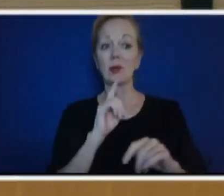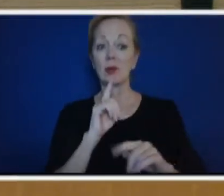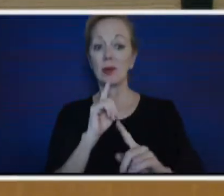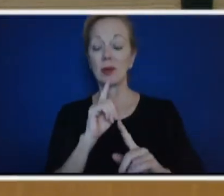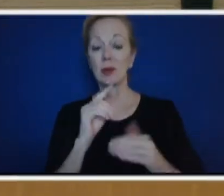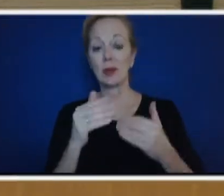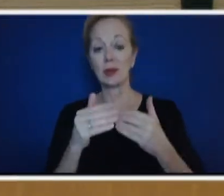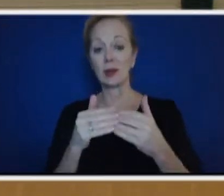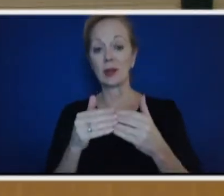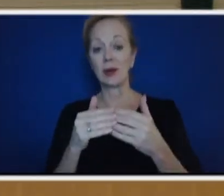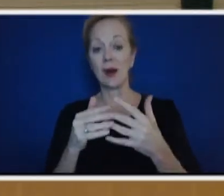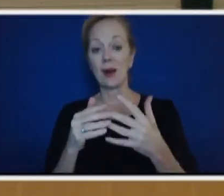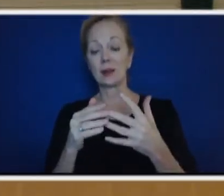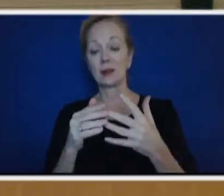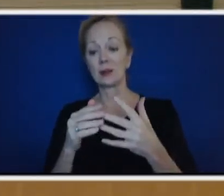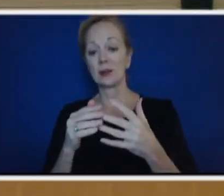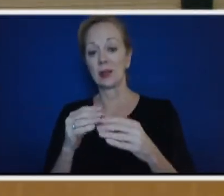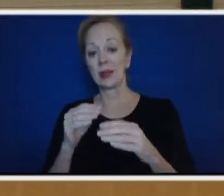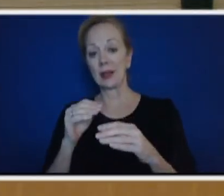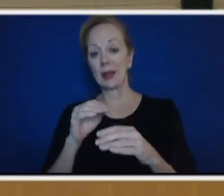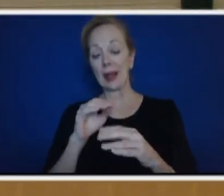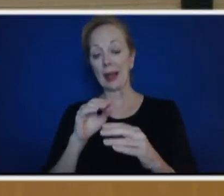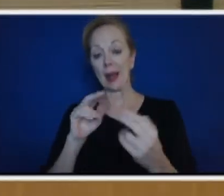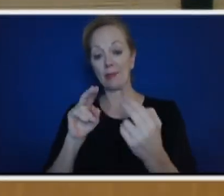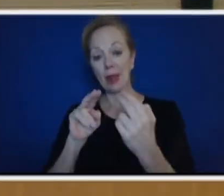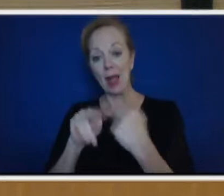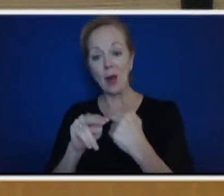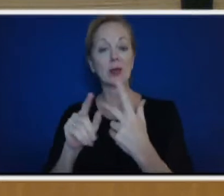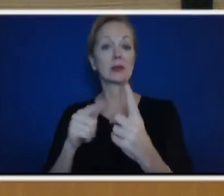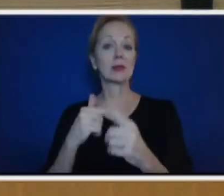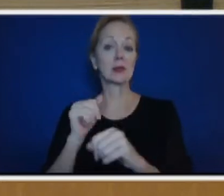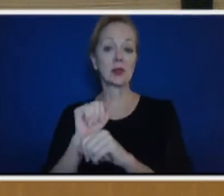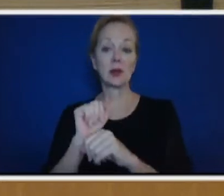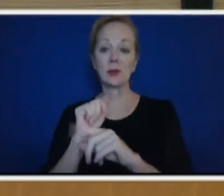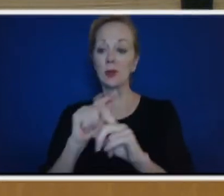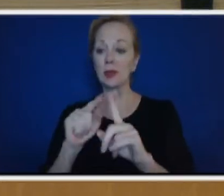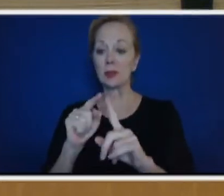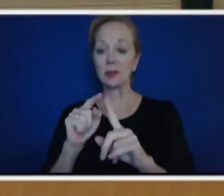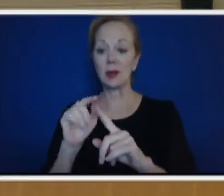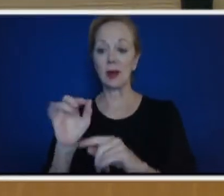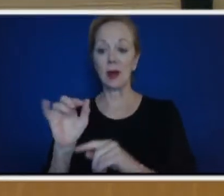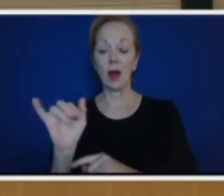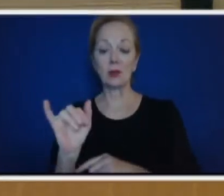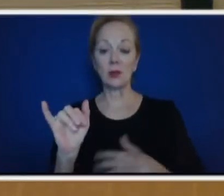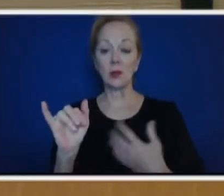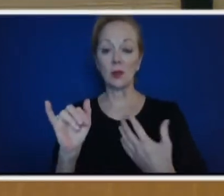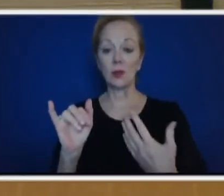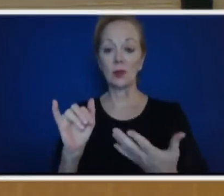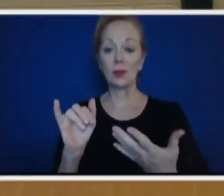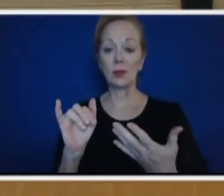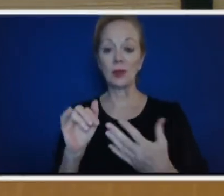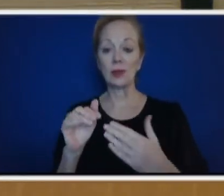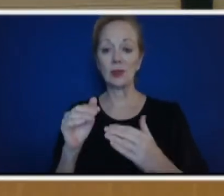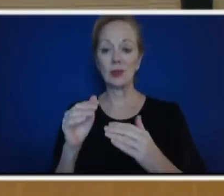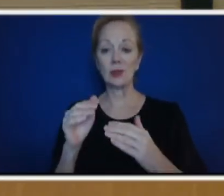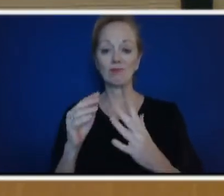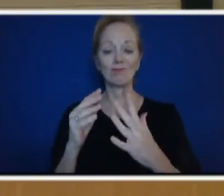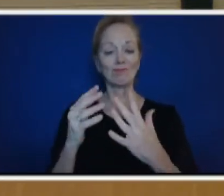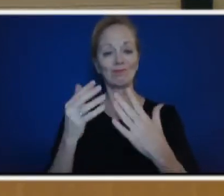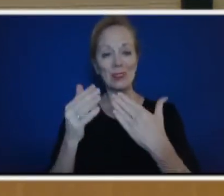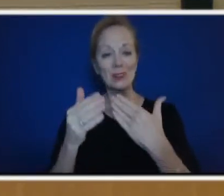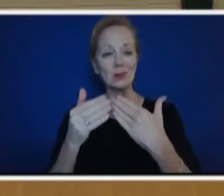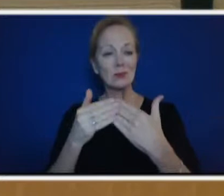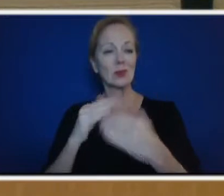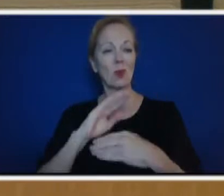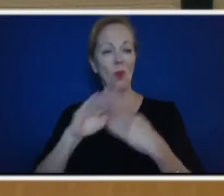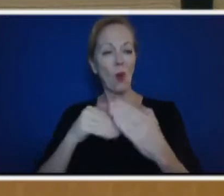to interstates and employment, but it's also too dense for what it is. It's all rentals. So